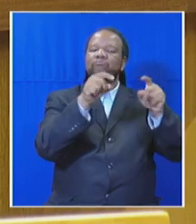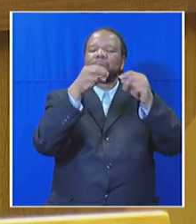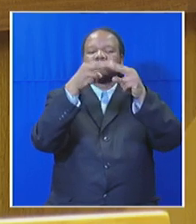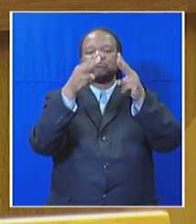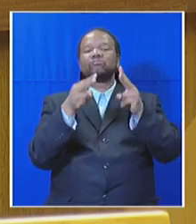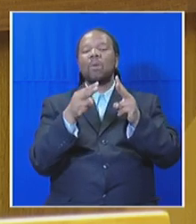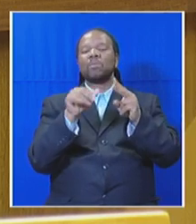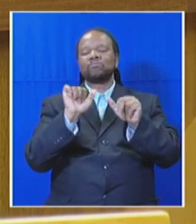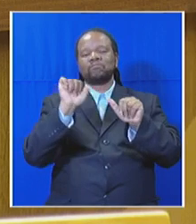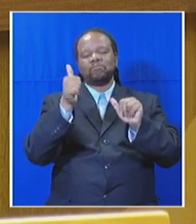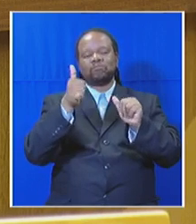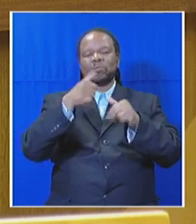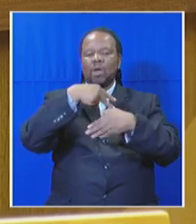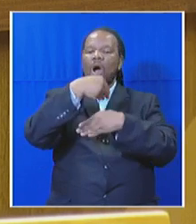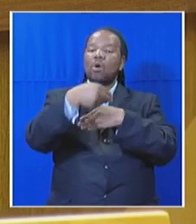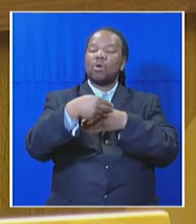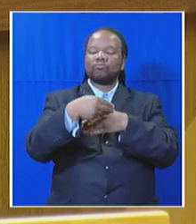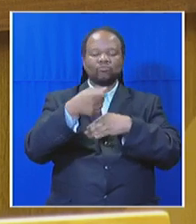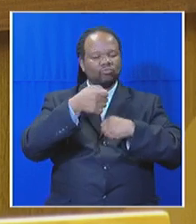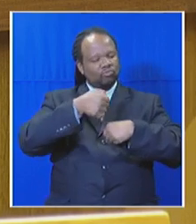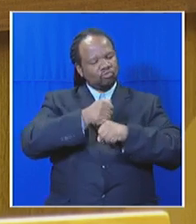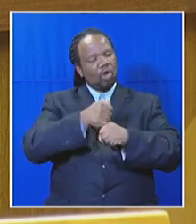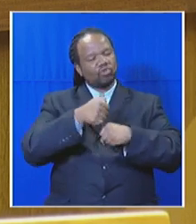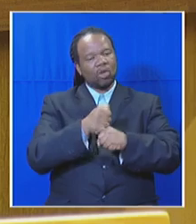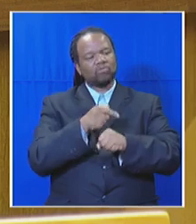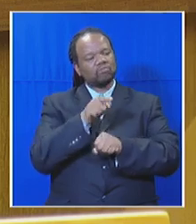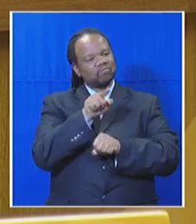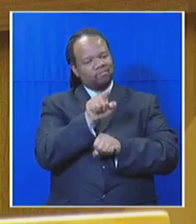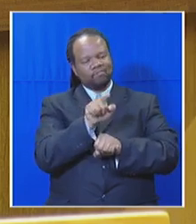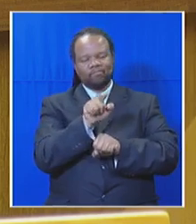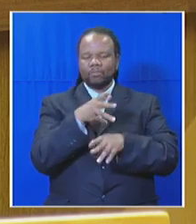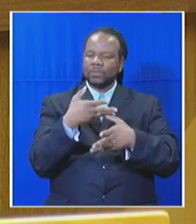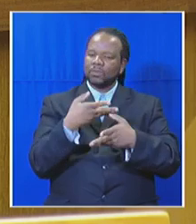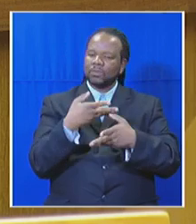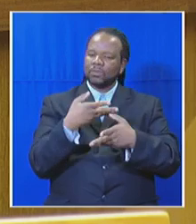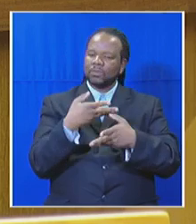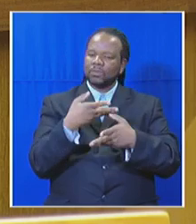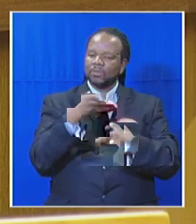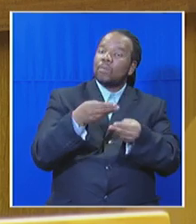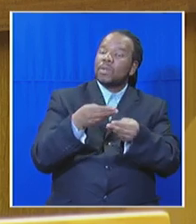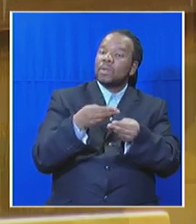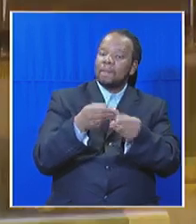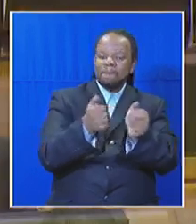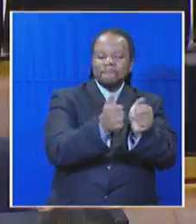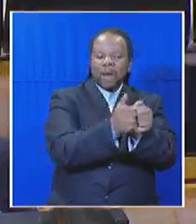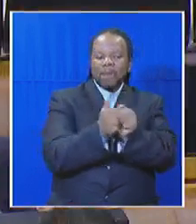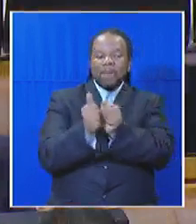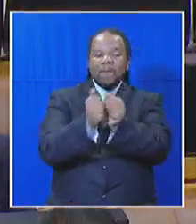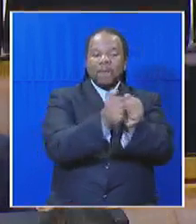outcomes a strategy for BRICS economic partnership that